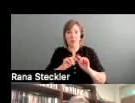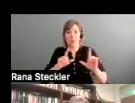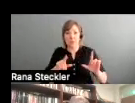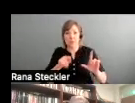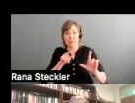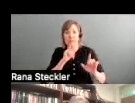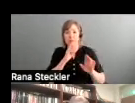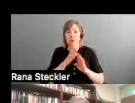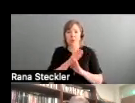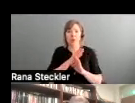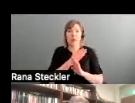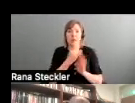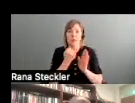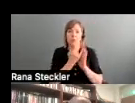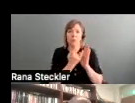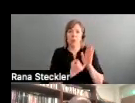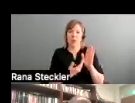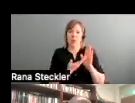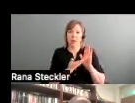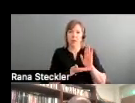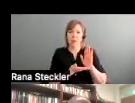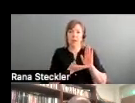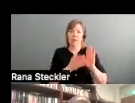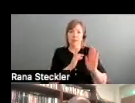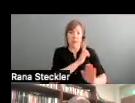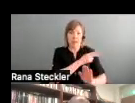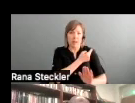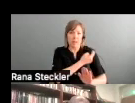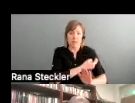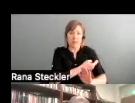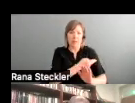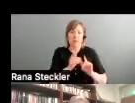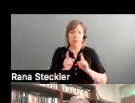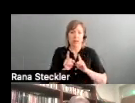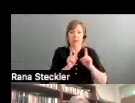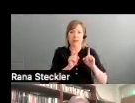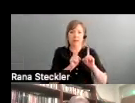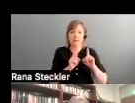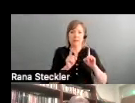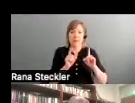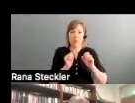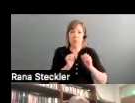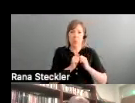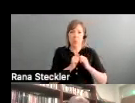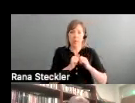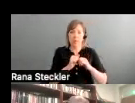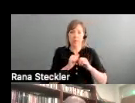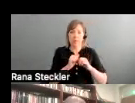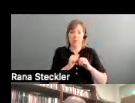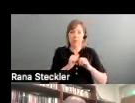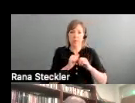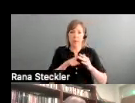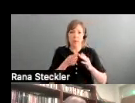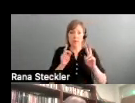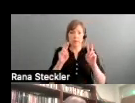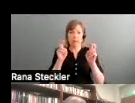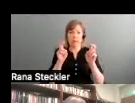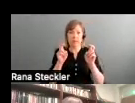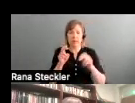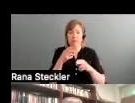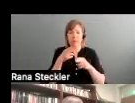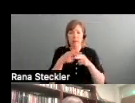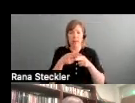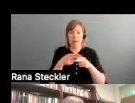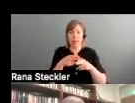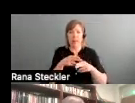early drawing of the hospital, and with the original title of the name.